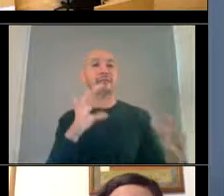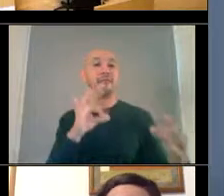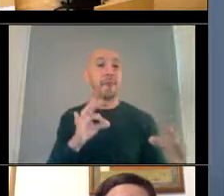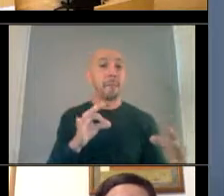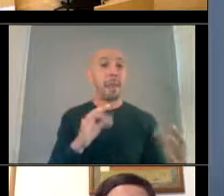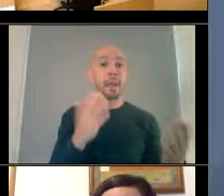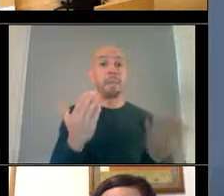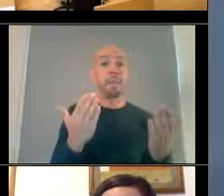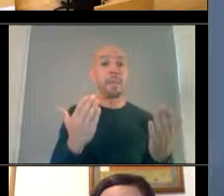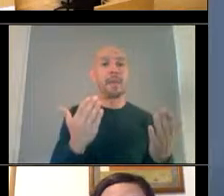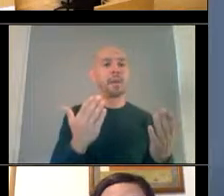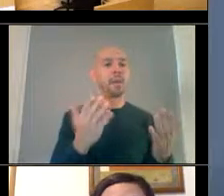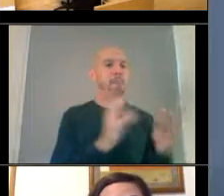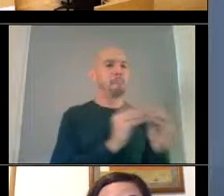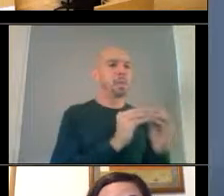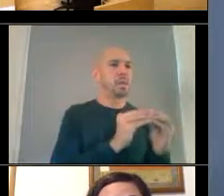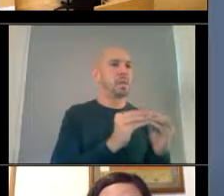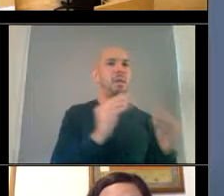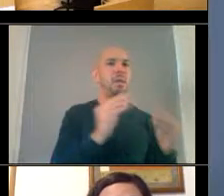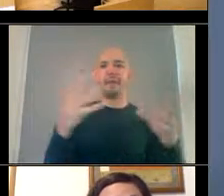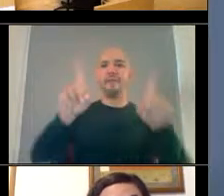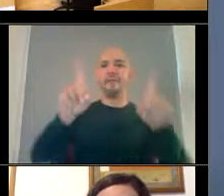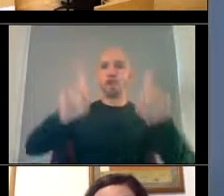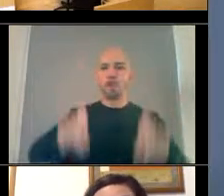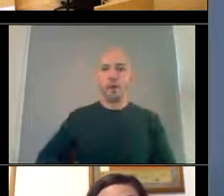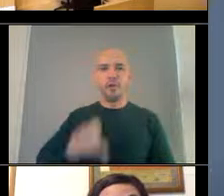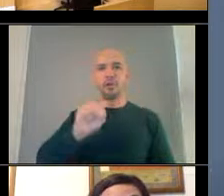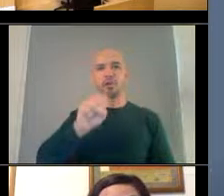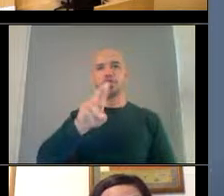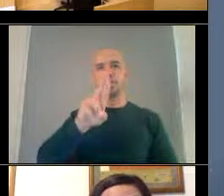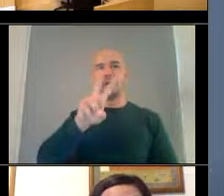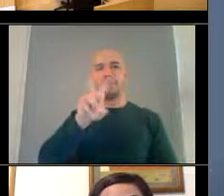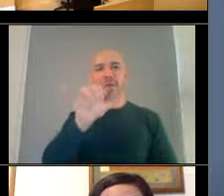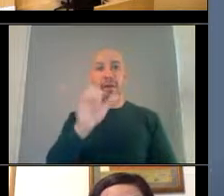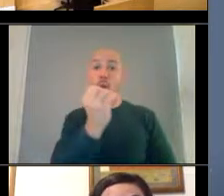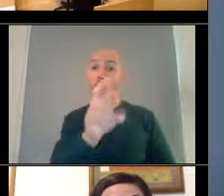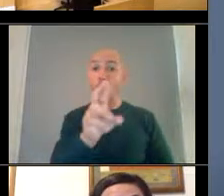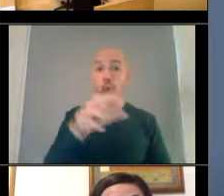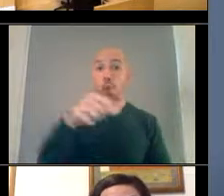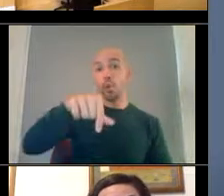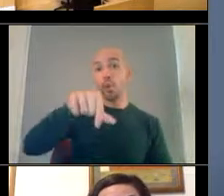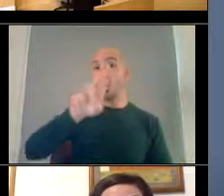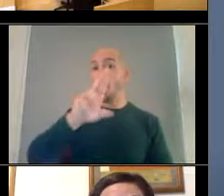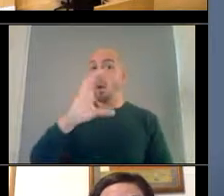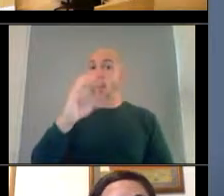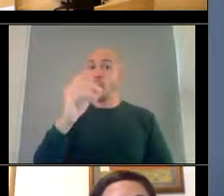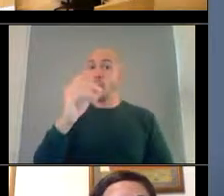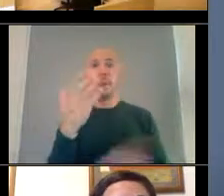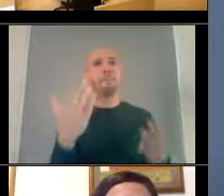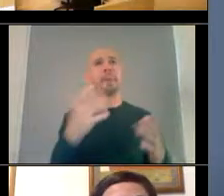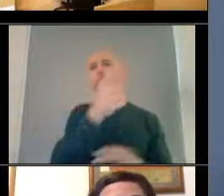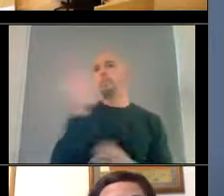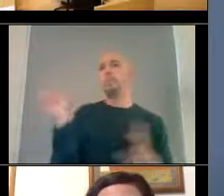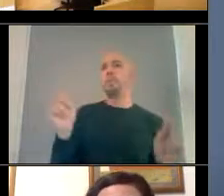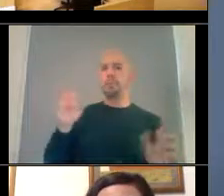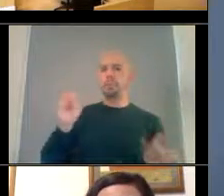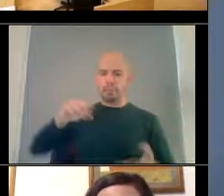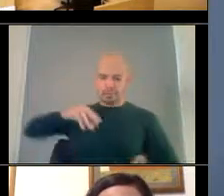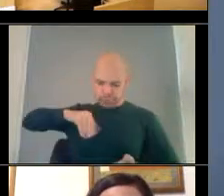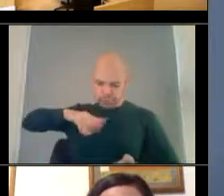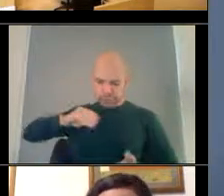surveys like a qr code where you know we could just connect with people right before and they can put a you know some of their